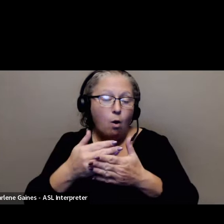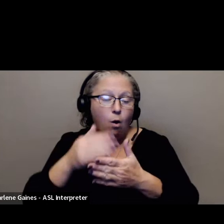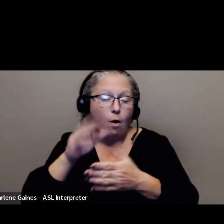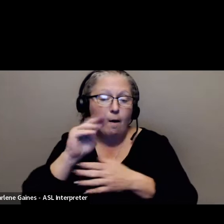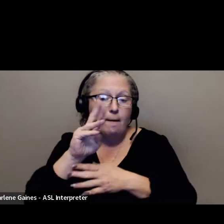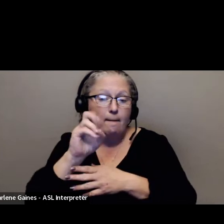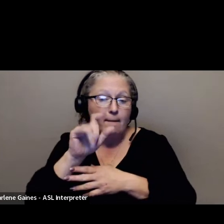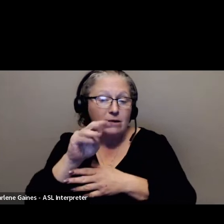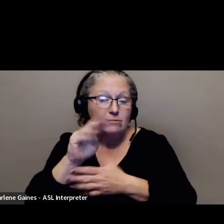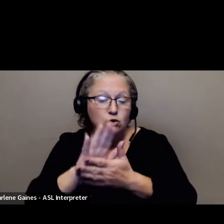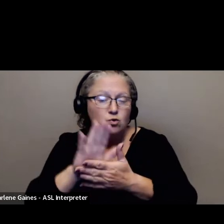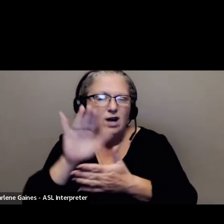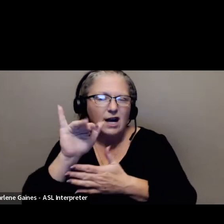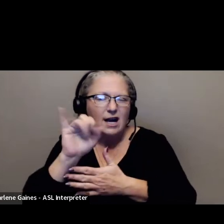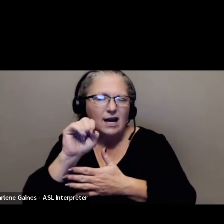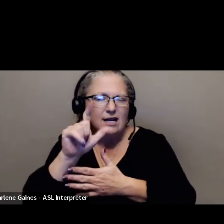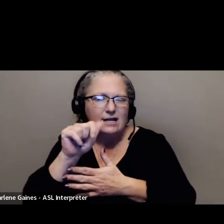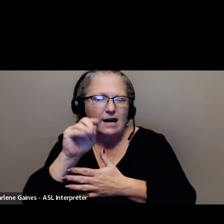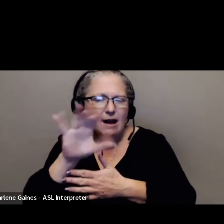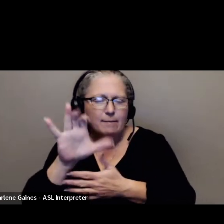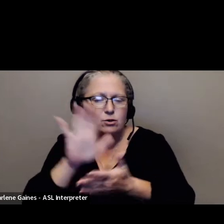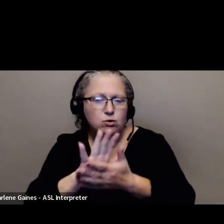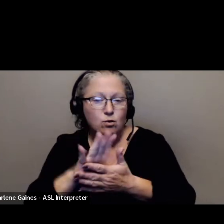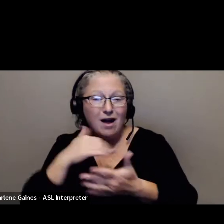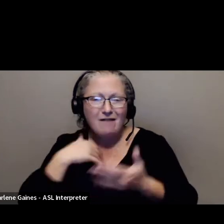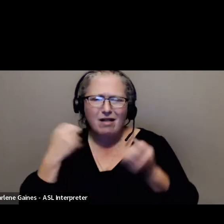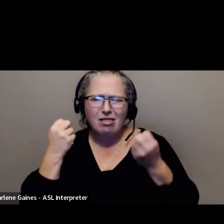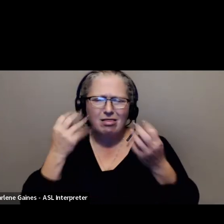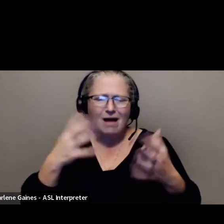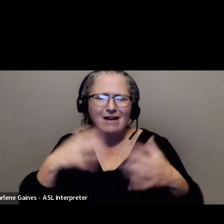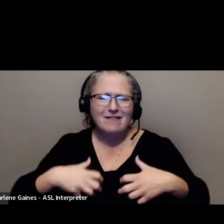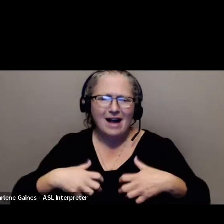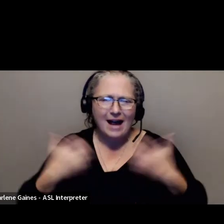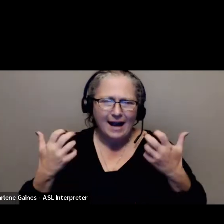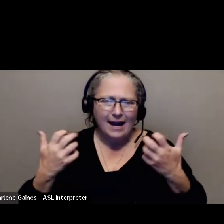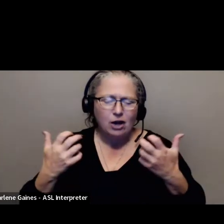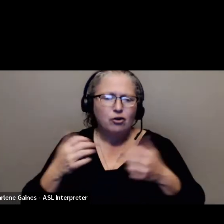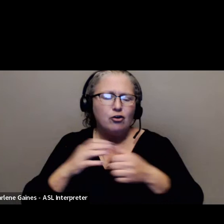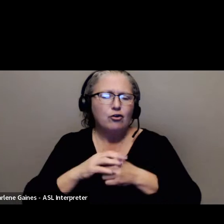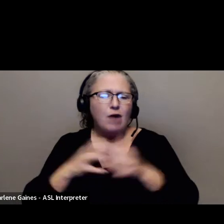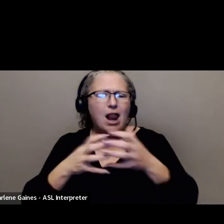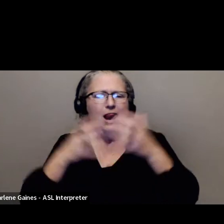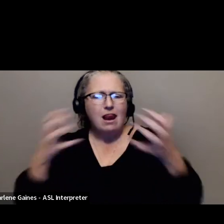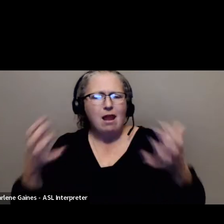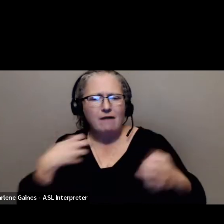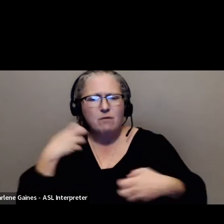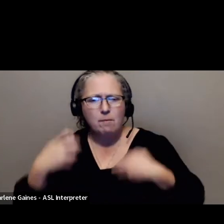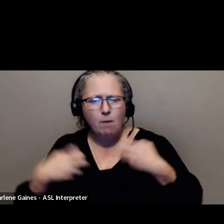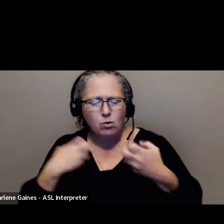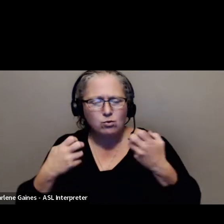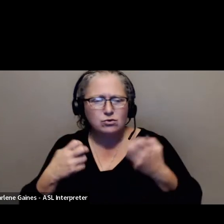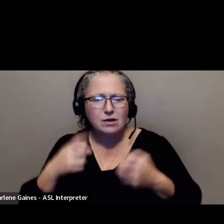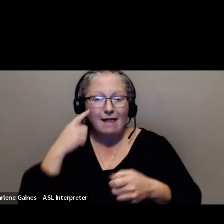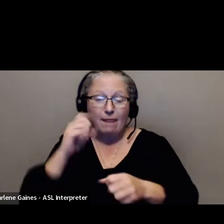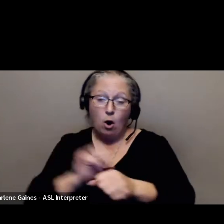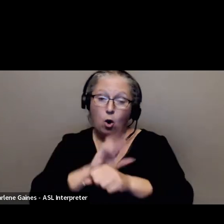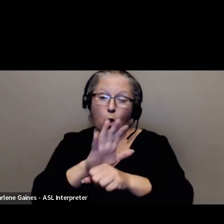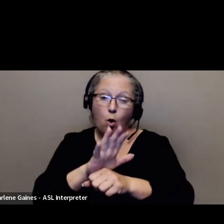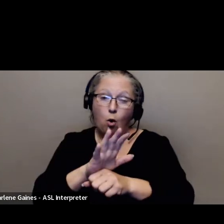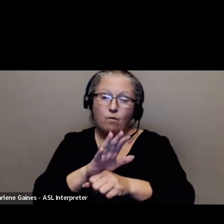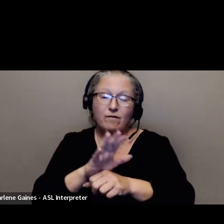school. And there's a lot of anger, there's a lot of emotions. I think COVID has done a